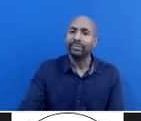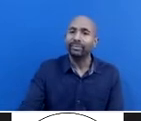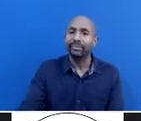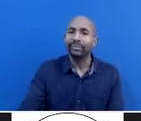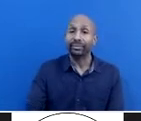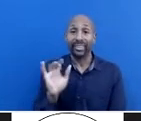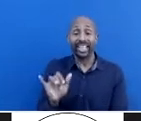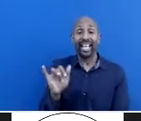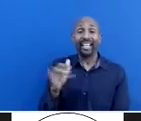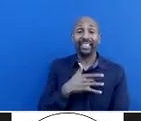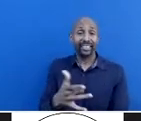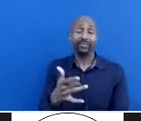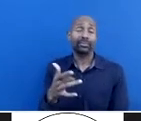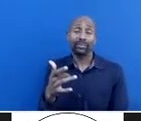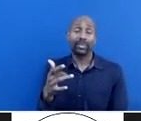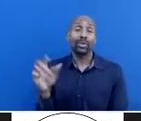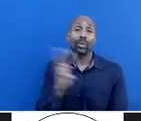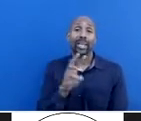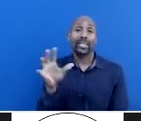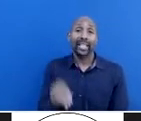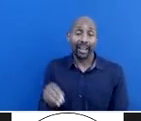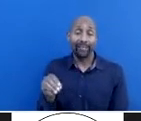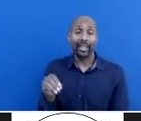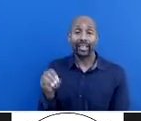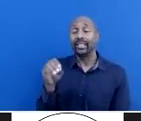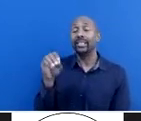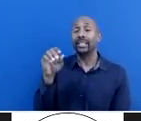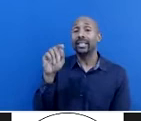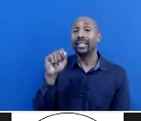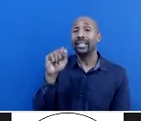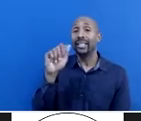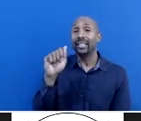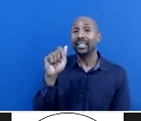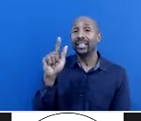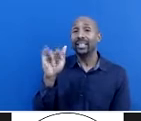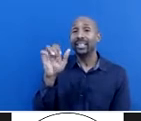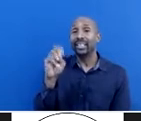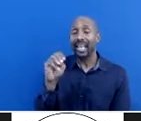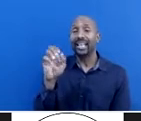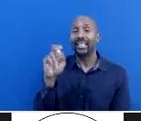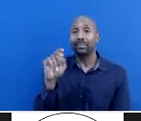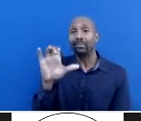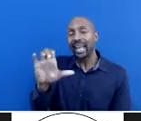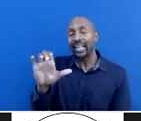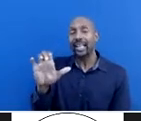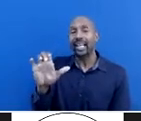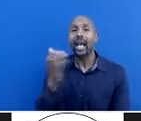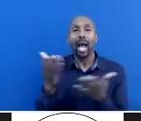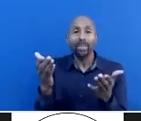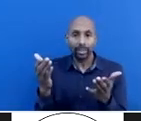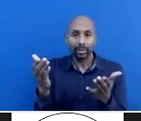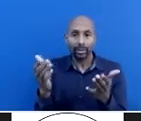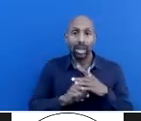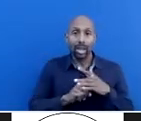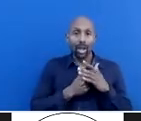African talismanic power object, okay? The original grigris, so